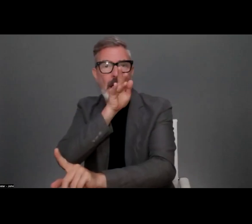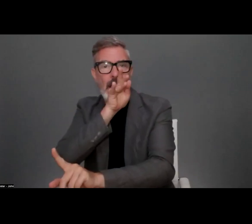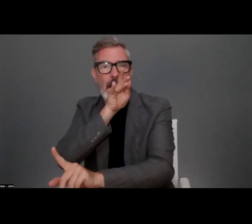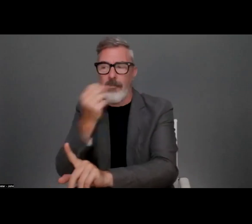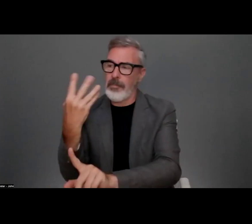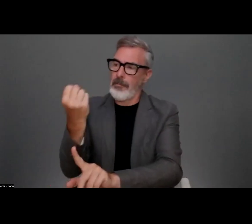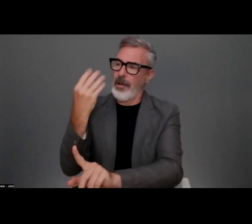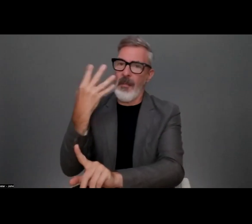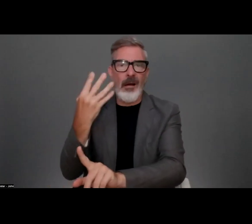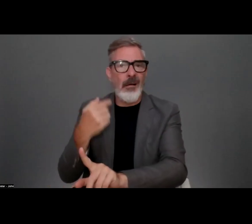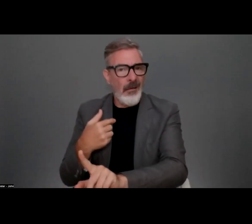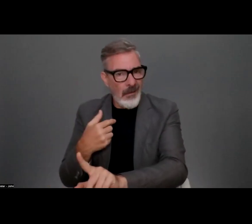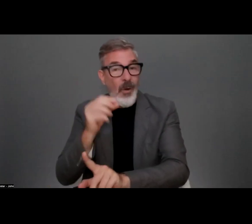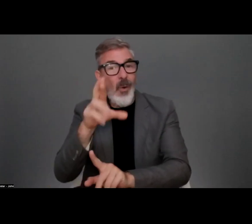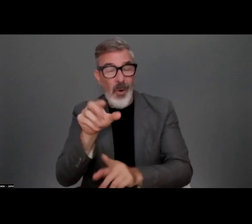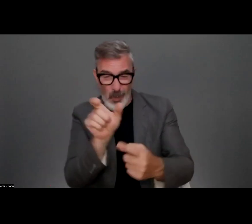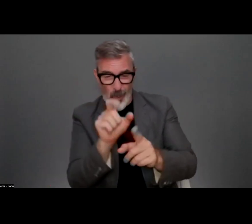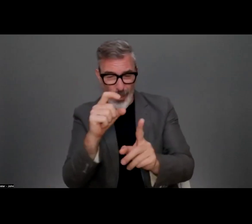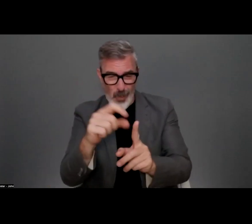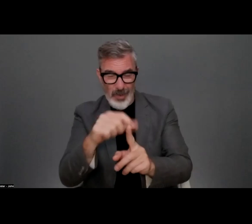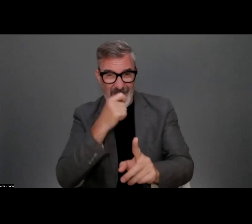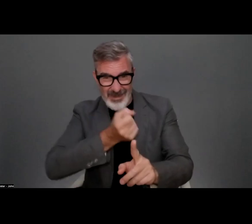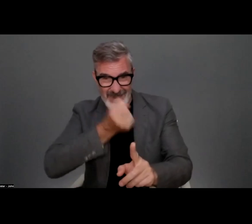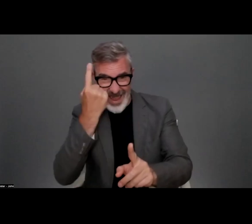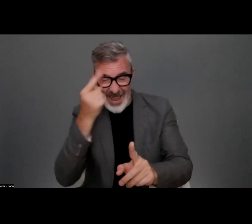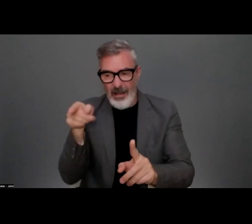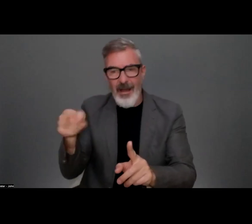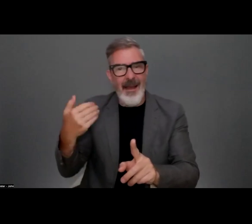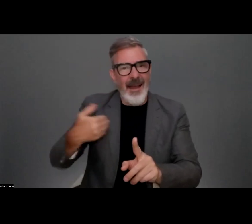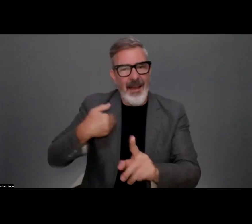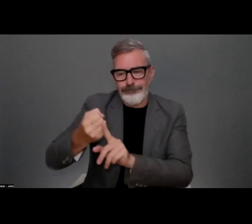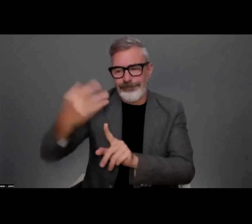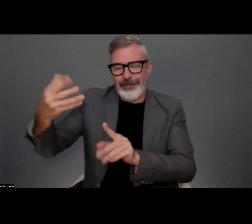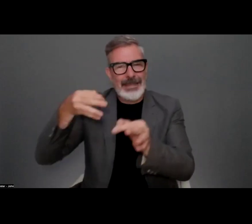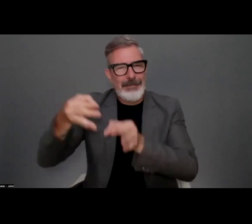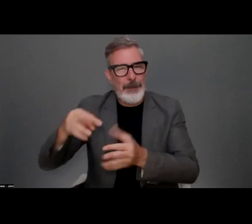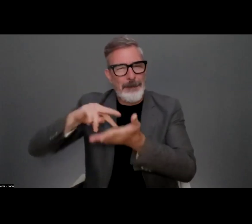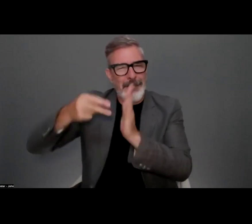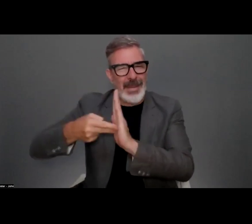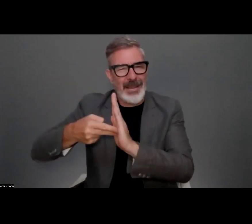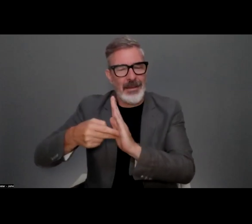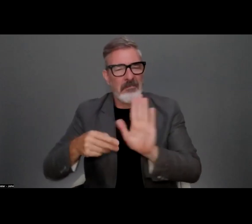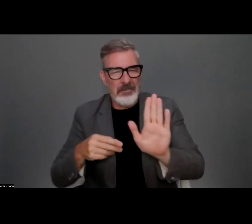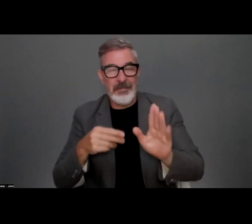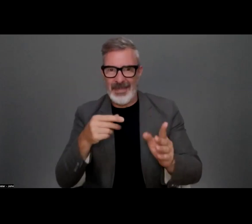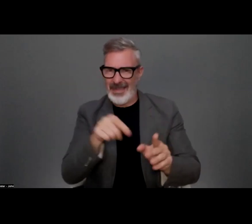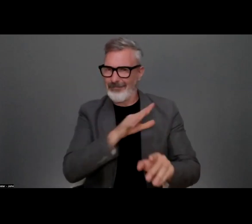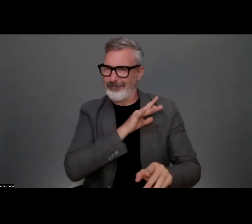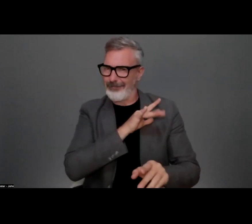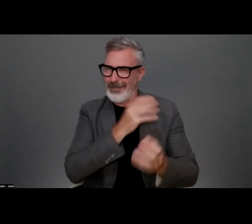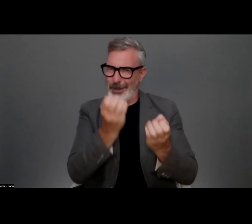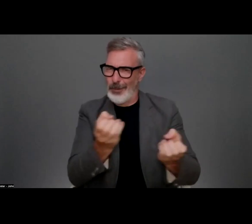the definition. It tells you what it means, which is fantastic. So I was having this great conversation with this executive director,